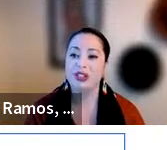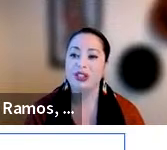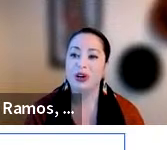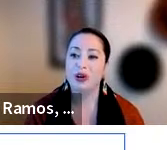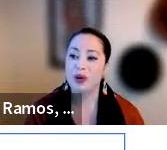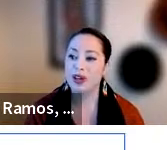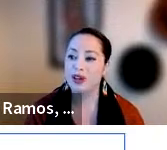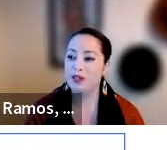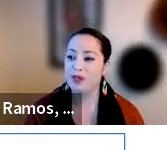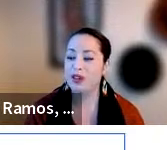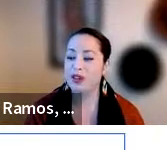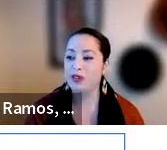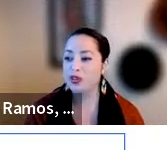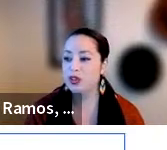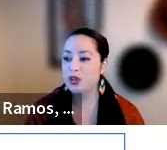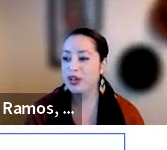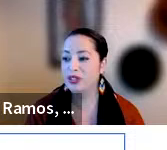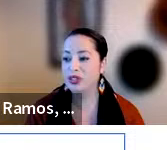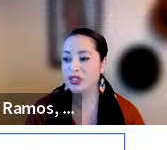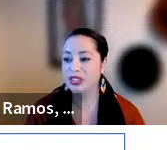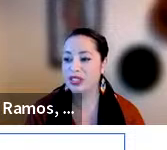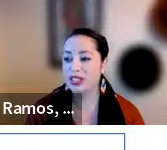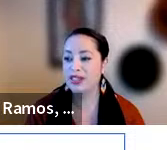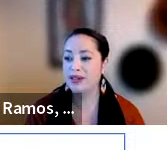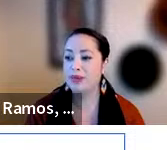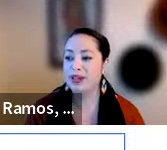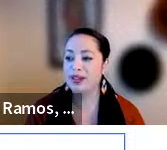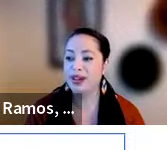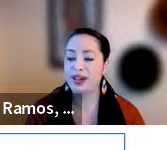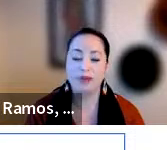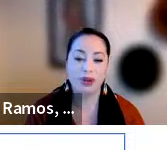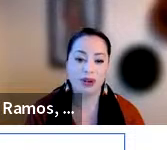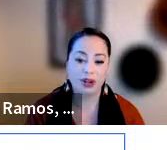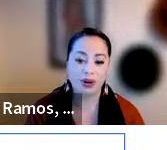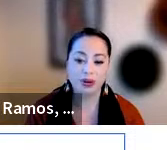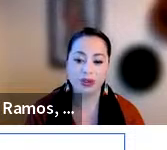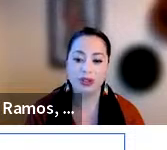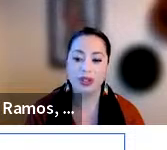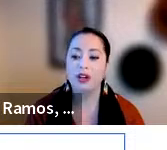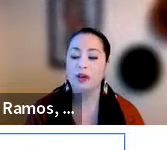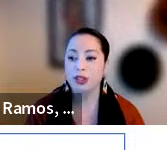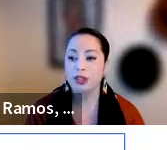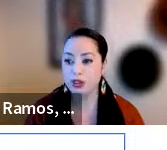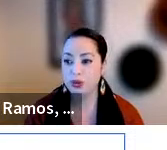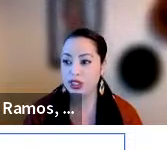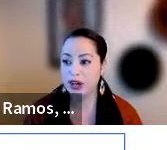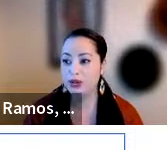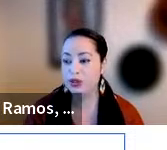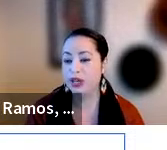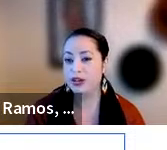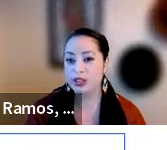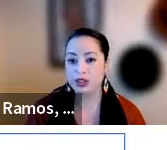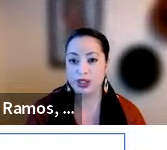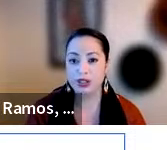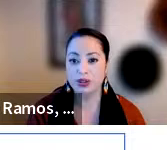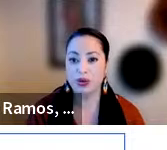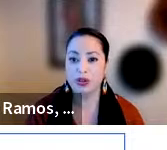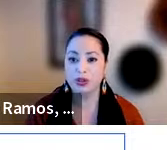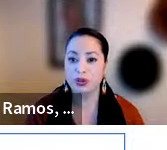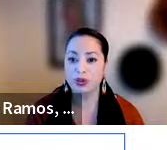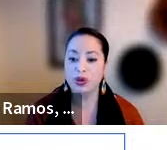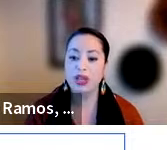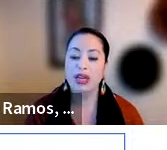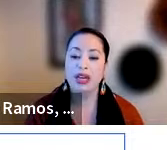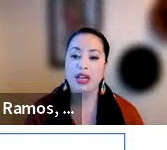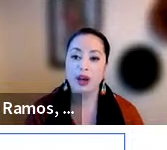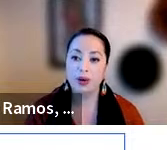co-host. So if in the future you are interested in being a community co-host, please do reach out to the Air District